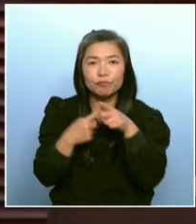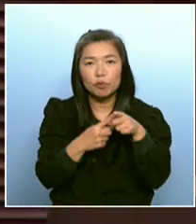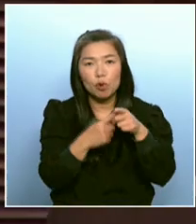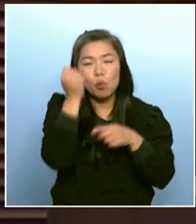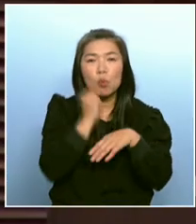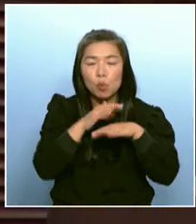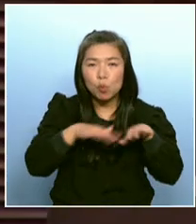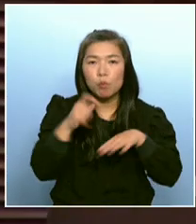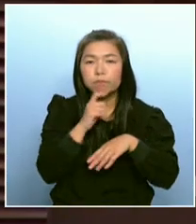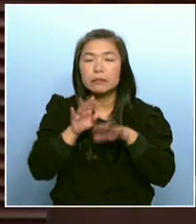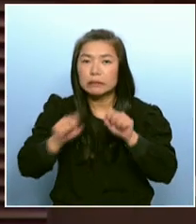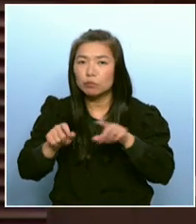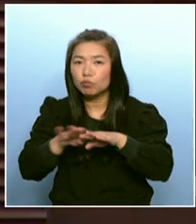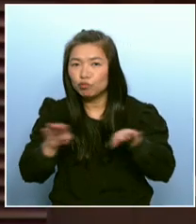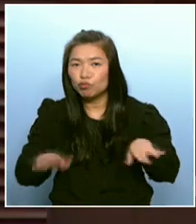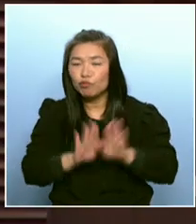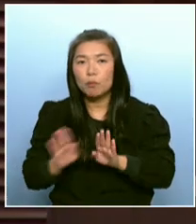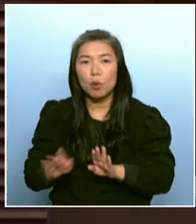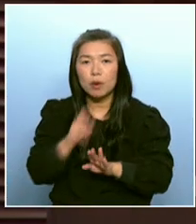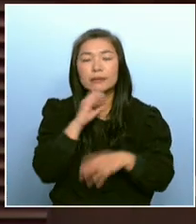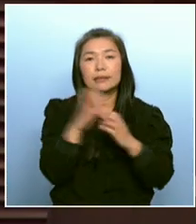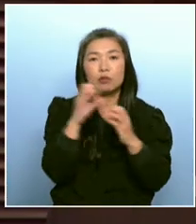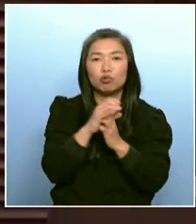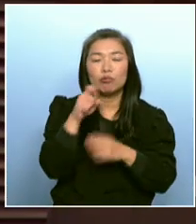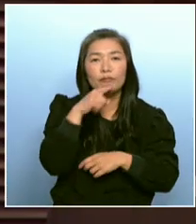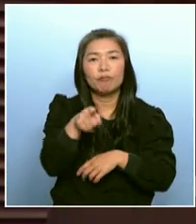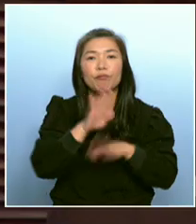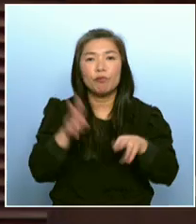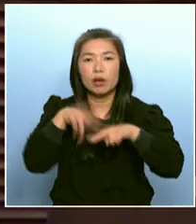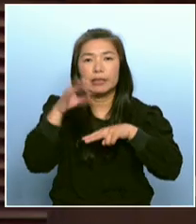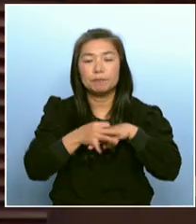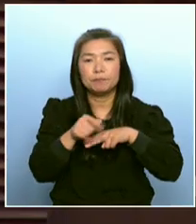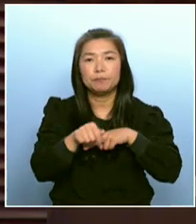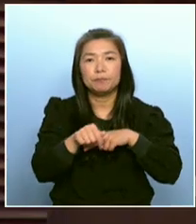housing units. It is planned that we will have